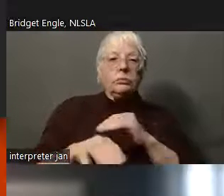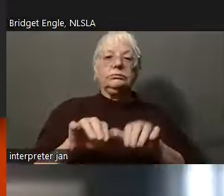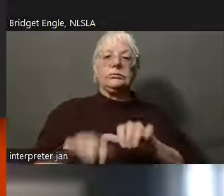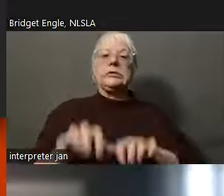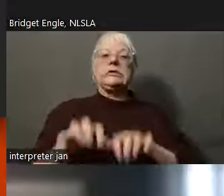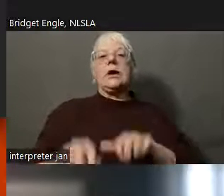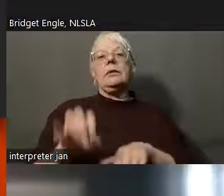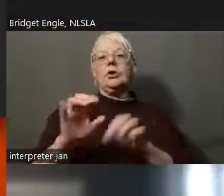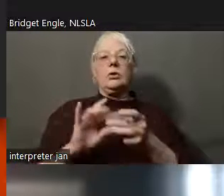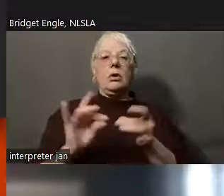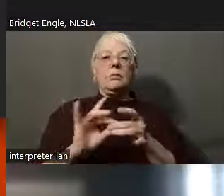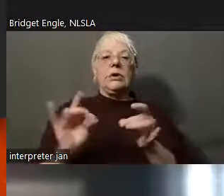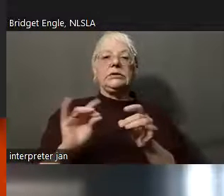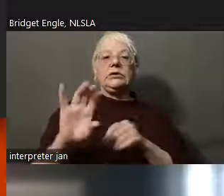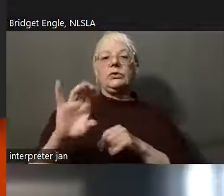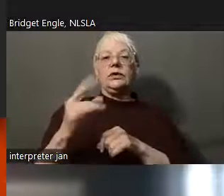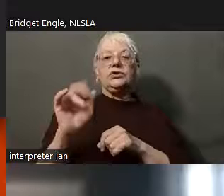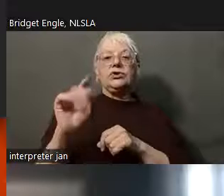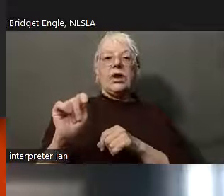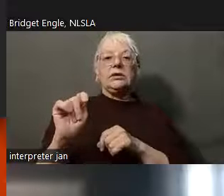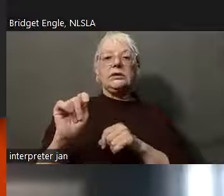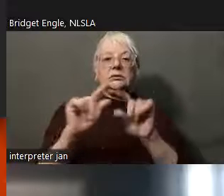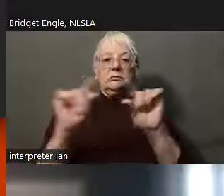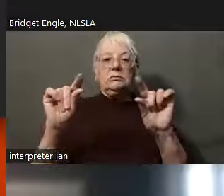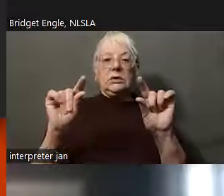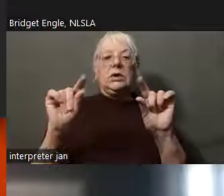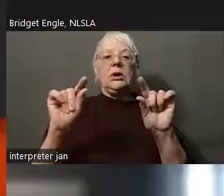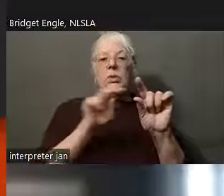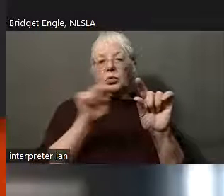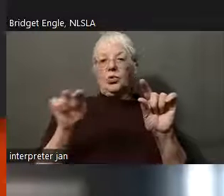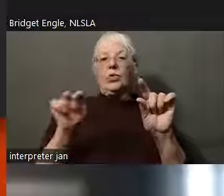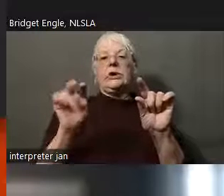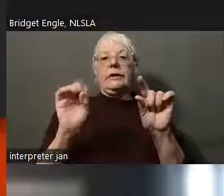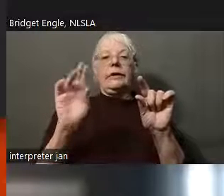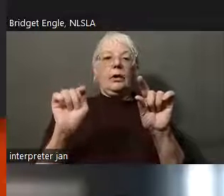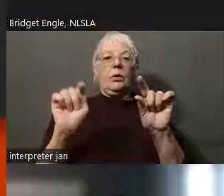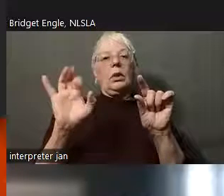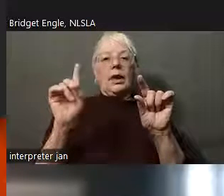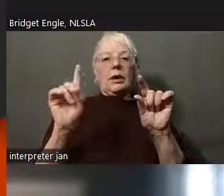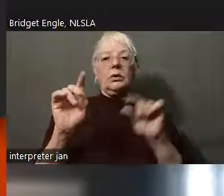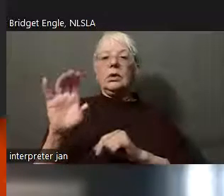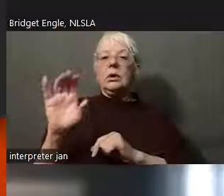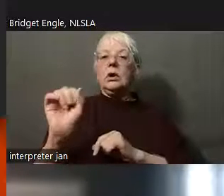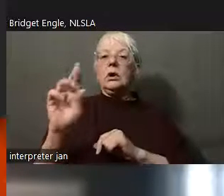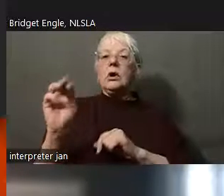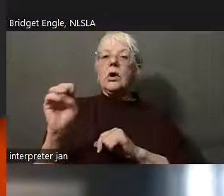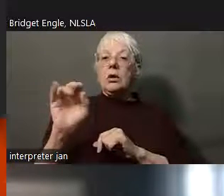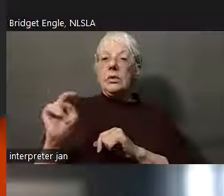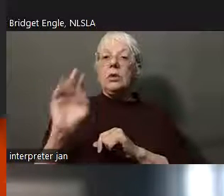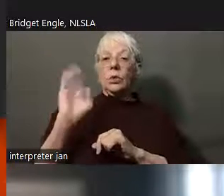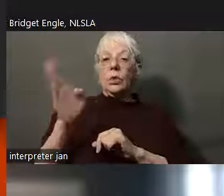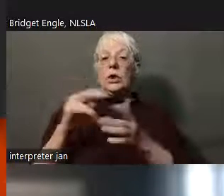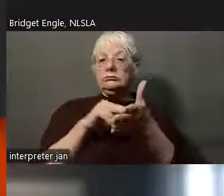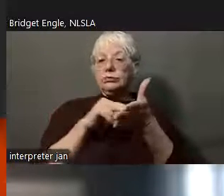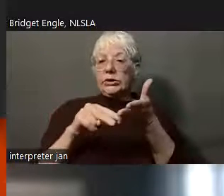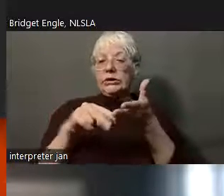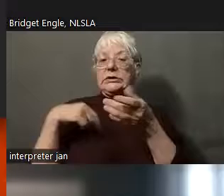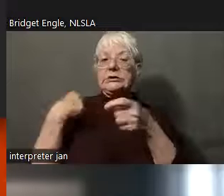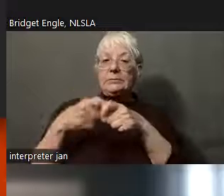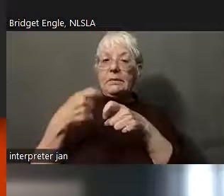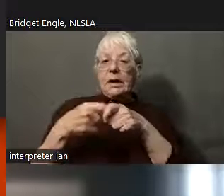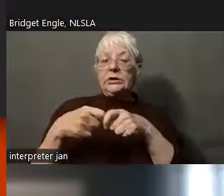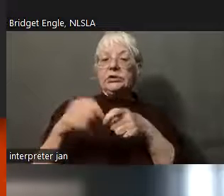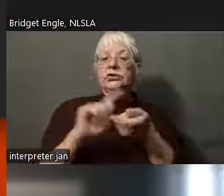comment into the chat box and we will read it aloud. Carmen will be reading aloud Spanish